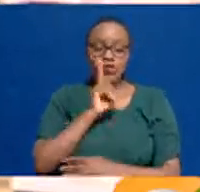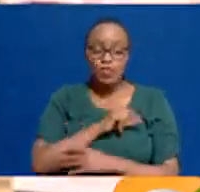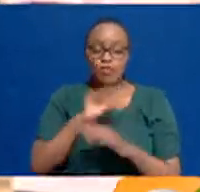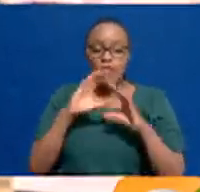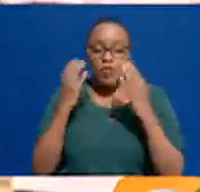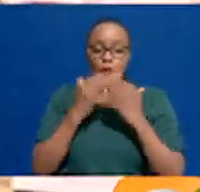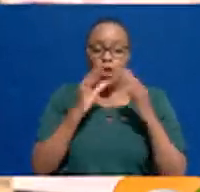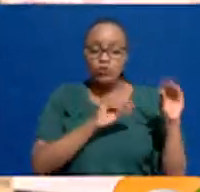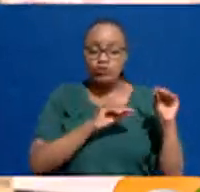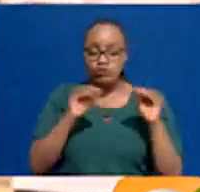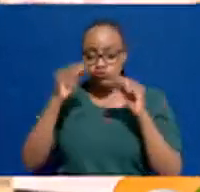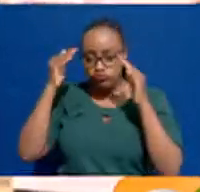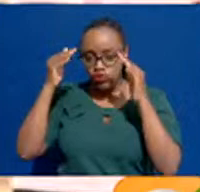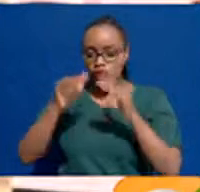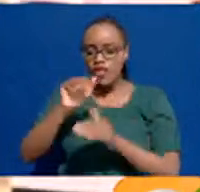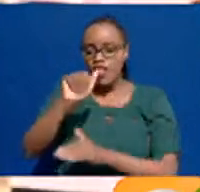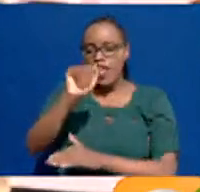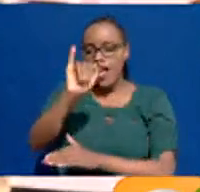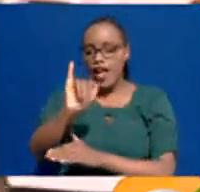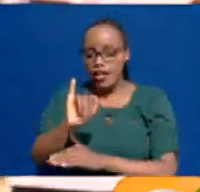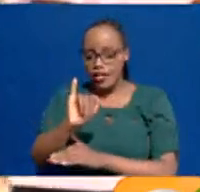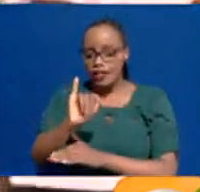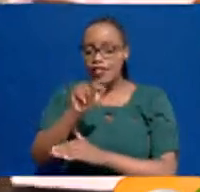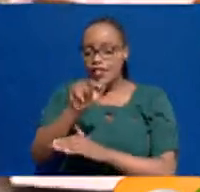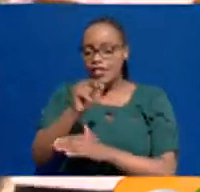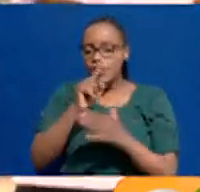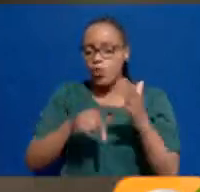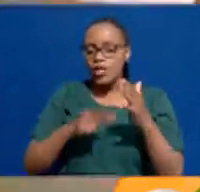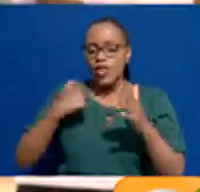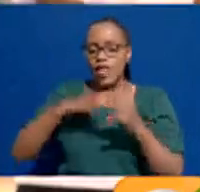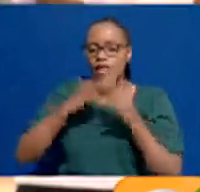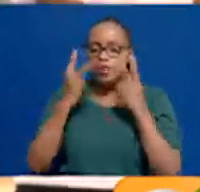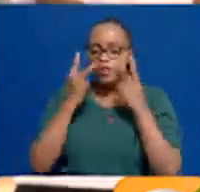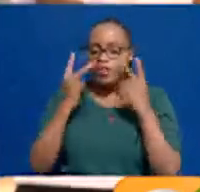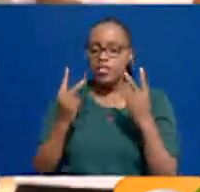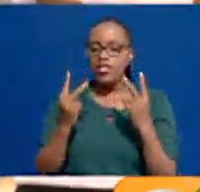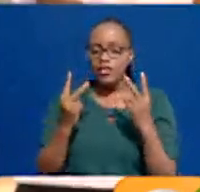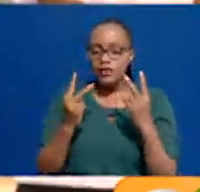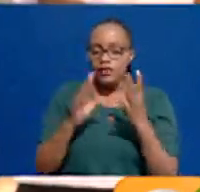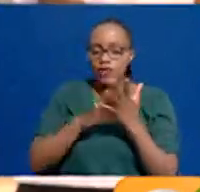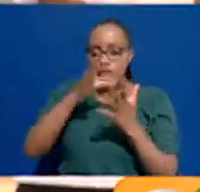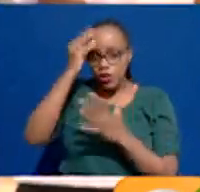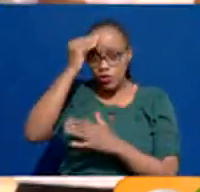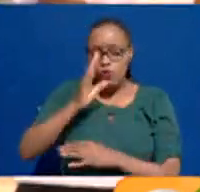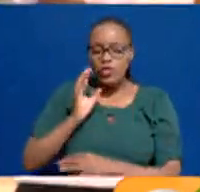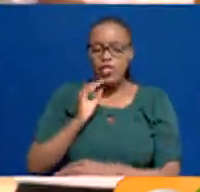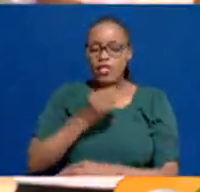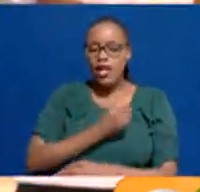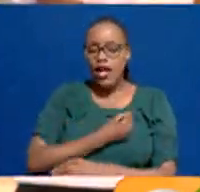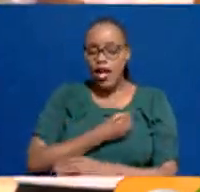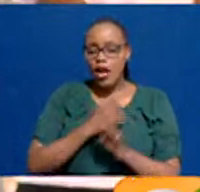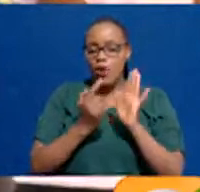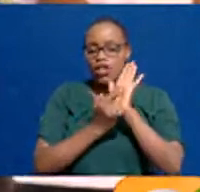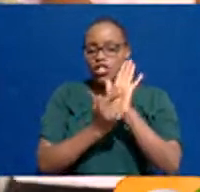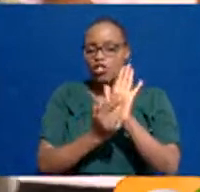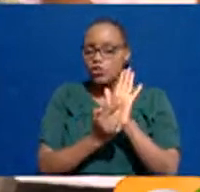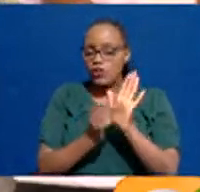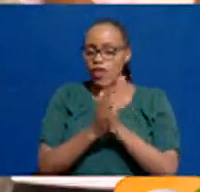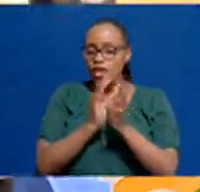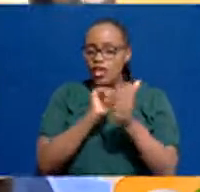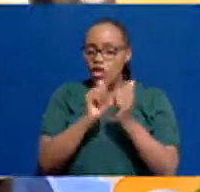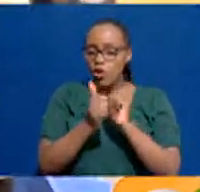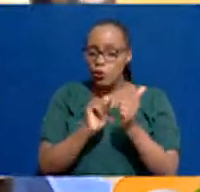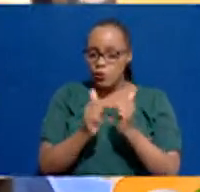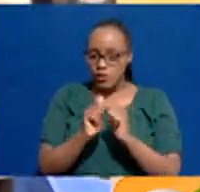world is moving towards artificial intelligence, and this is what we are seeing our students showcasing and competing